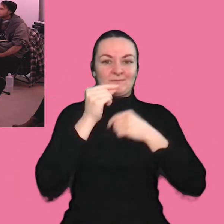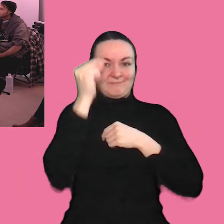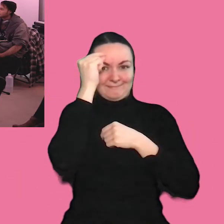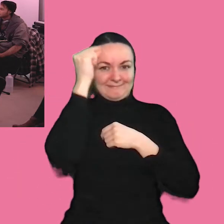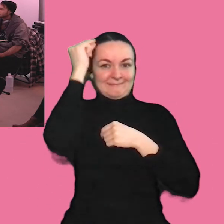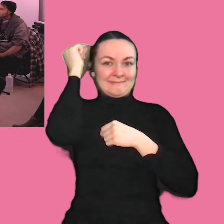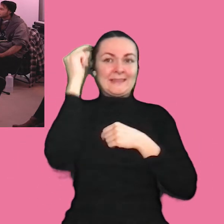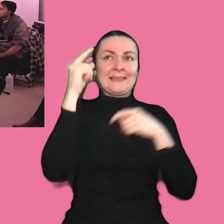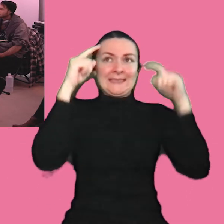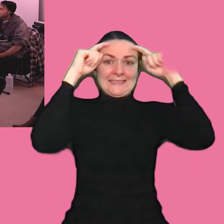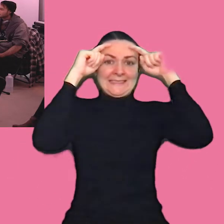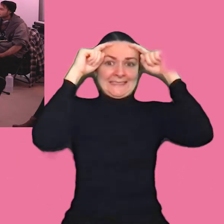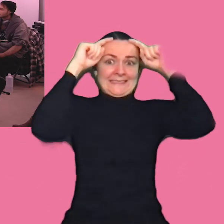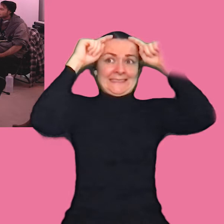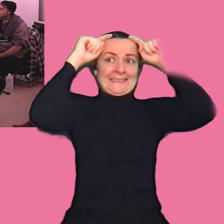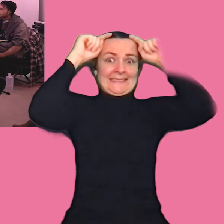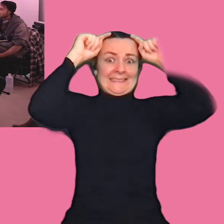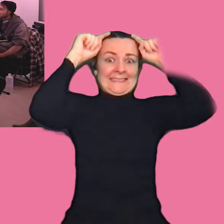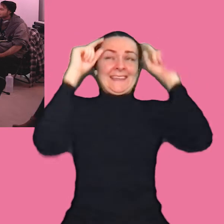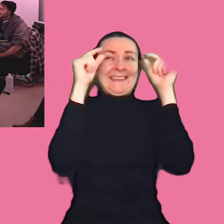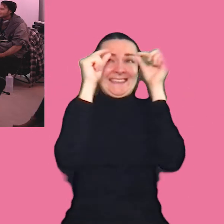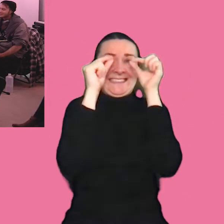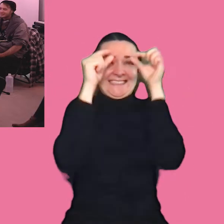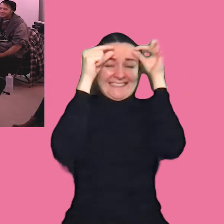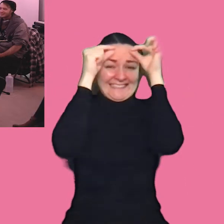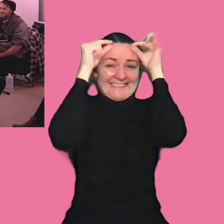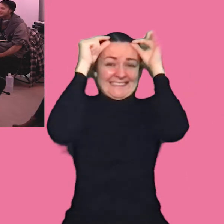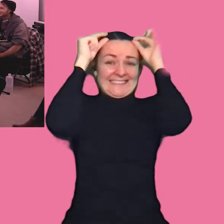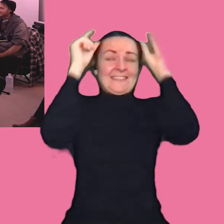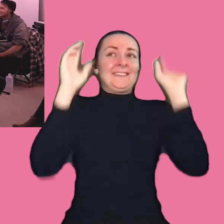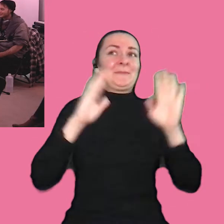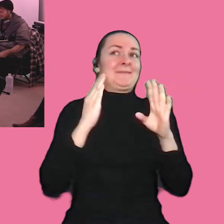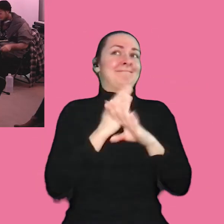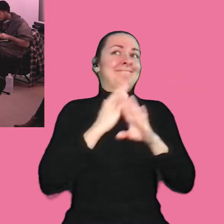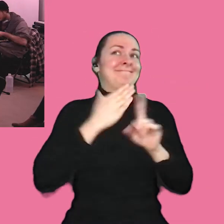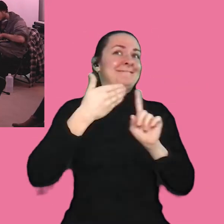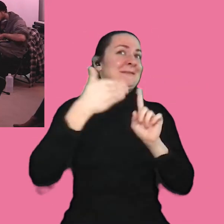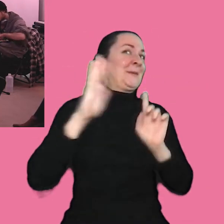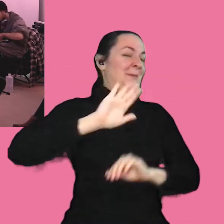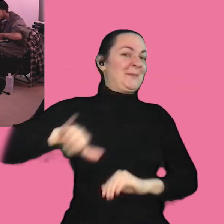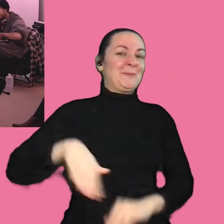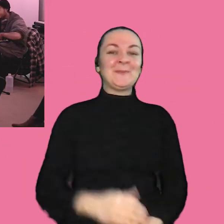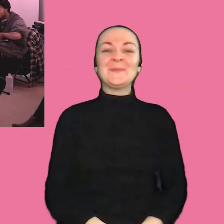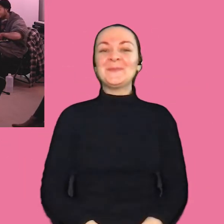dark hair, a receding hairline with a thinning amount of hair, but we refuse to acknowledge that.